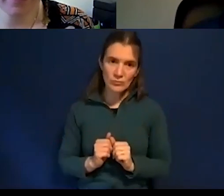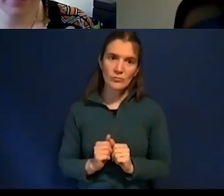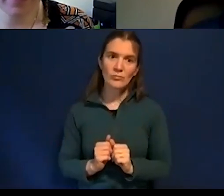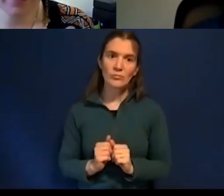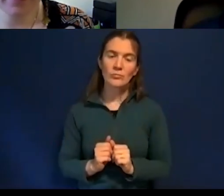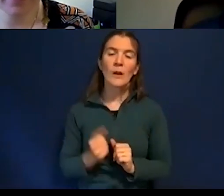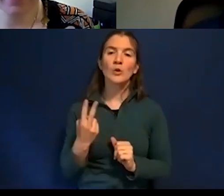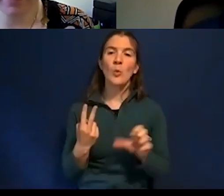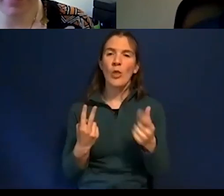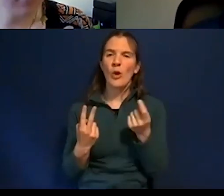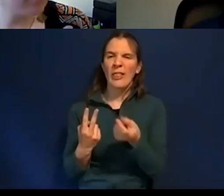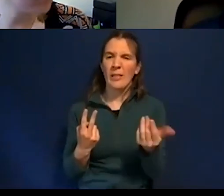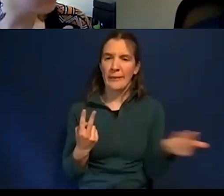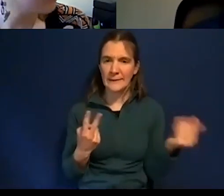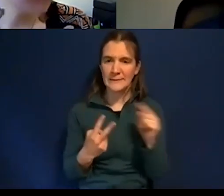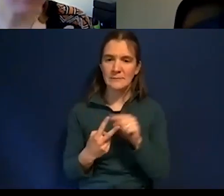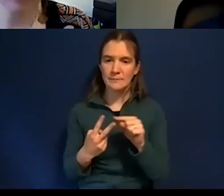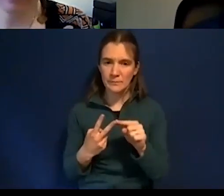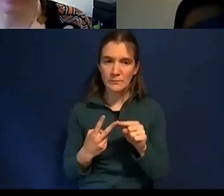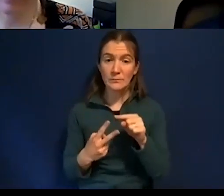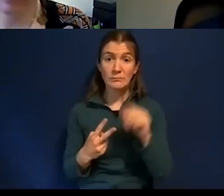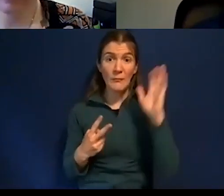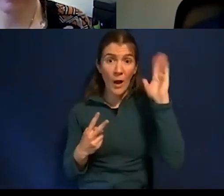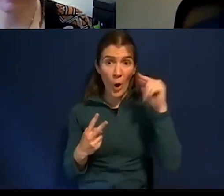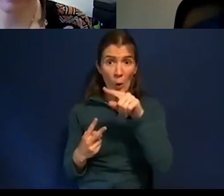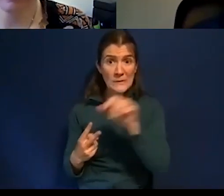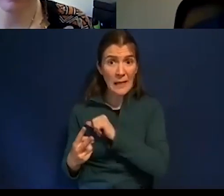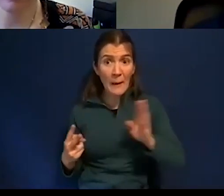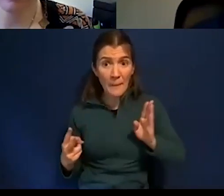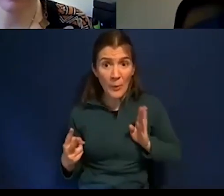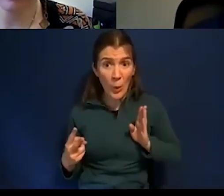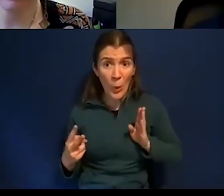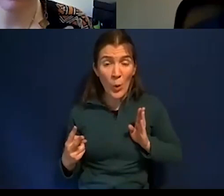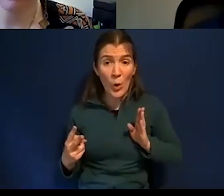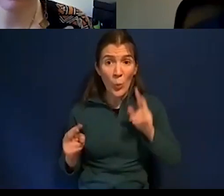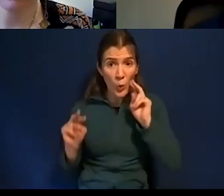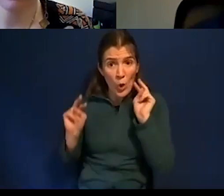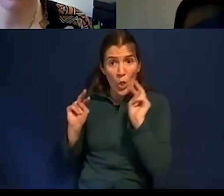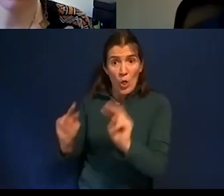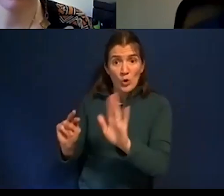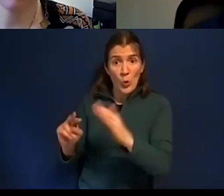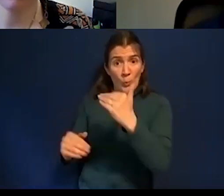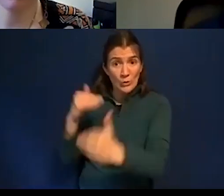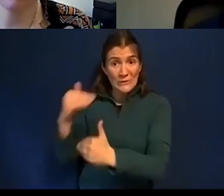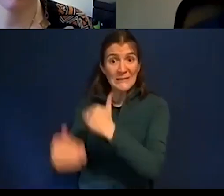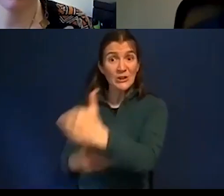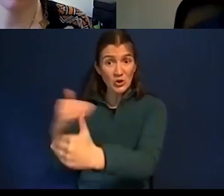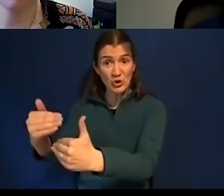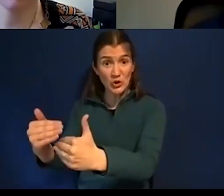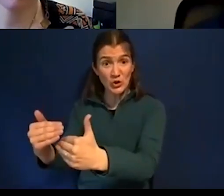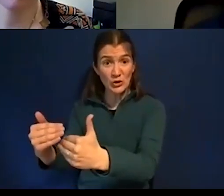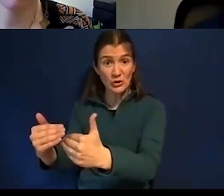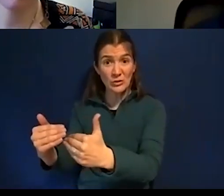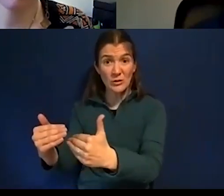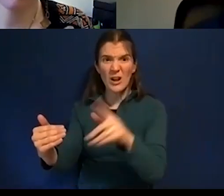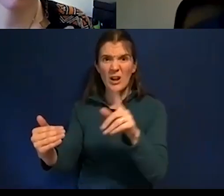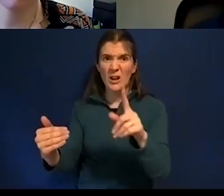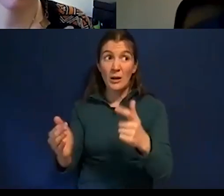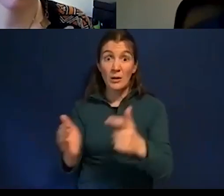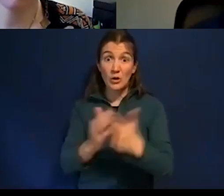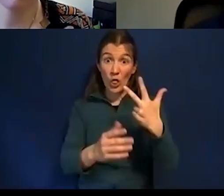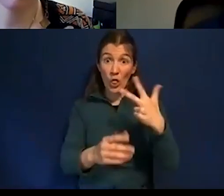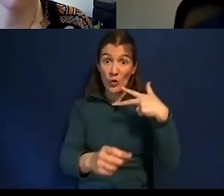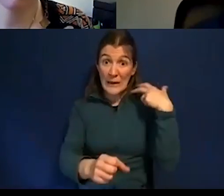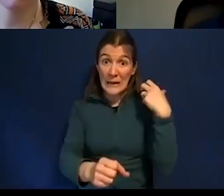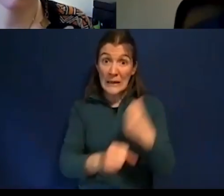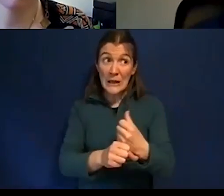Two little things. I hope the Selectboard should examine its procedures because it should not have taken 3 years to do